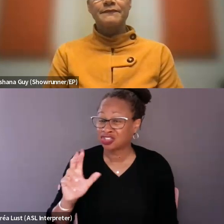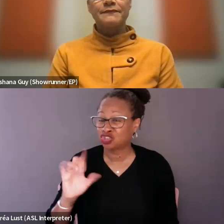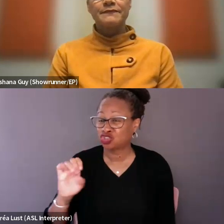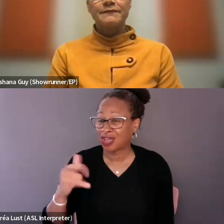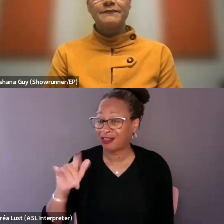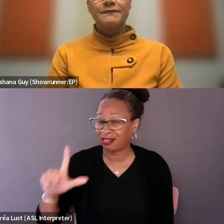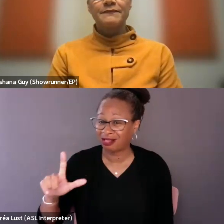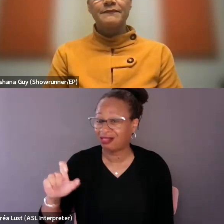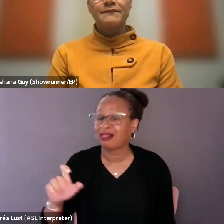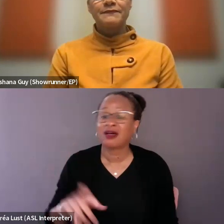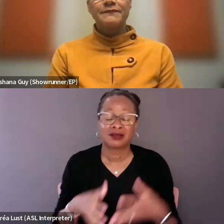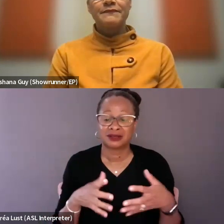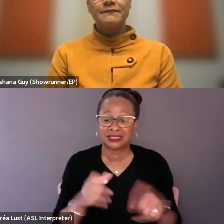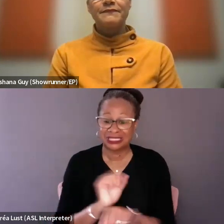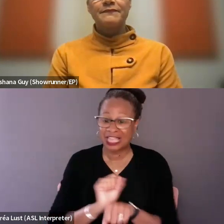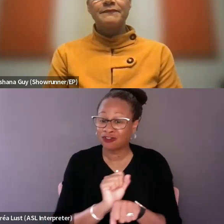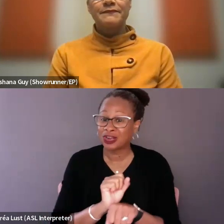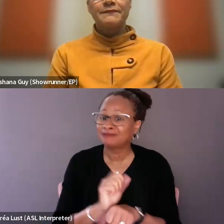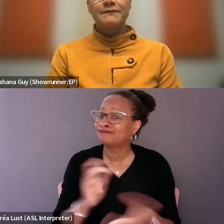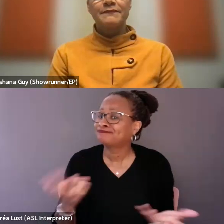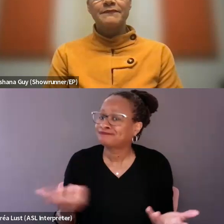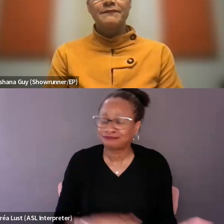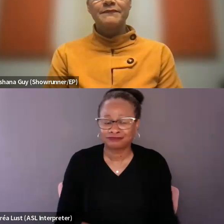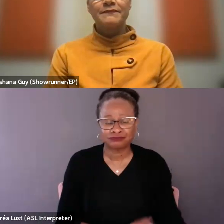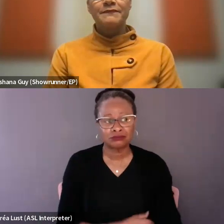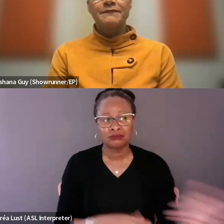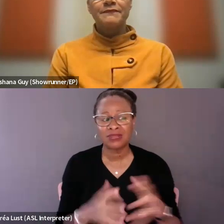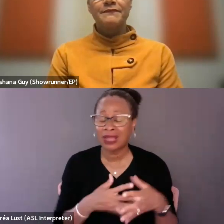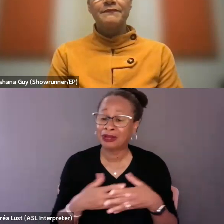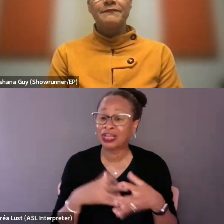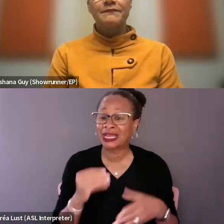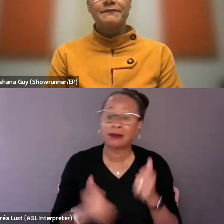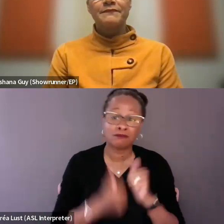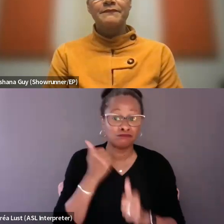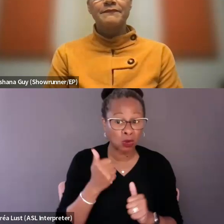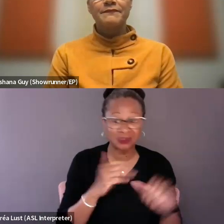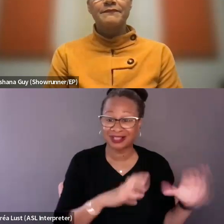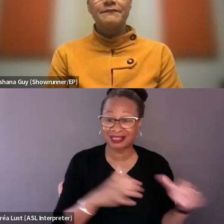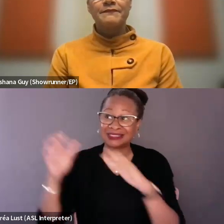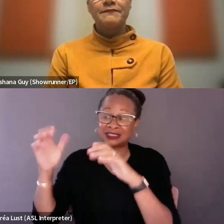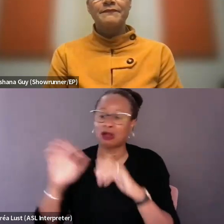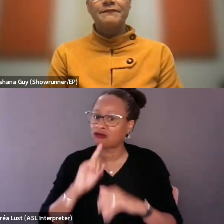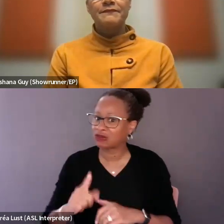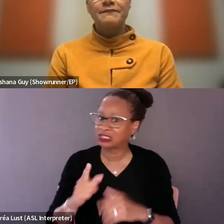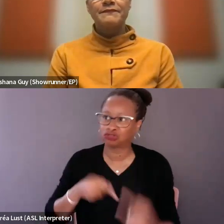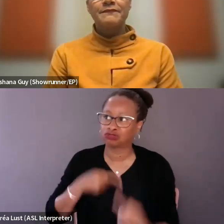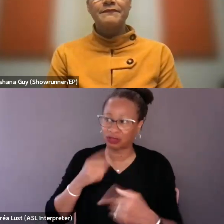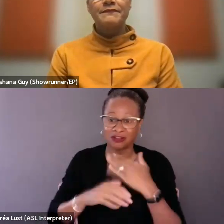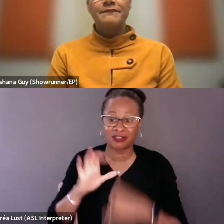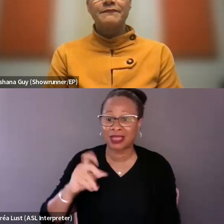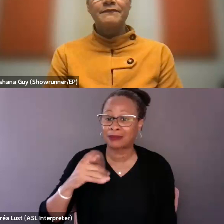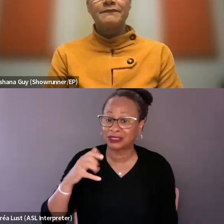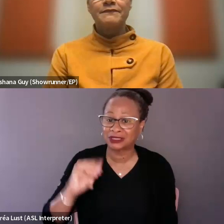that Americans of all races and most classes really struggle under. And I think what this episode